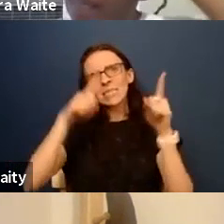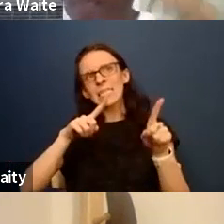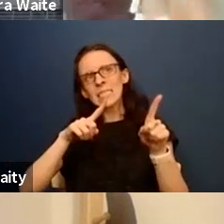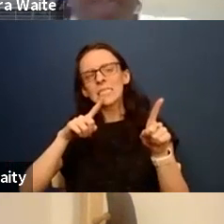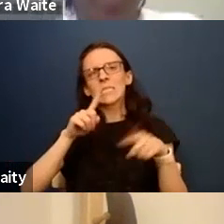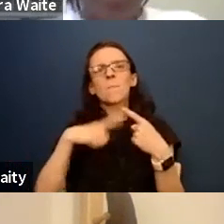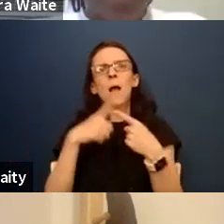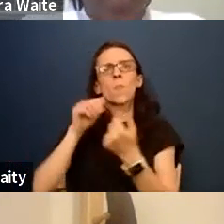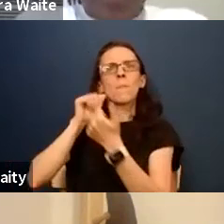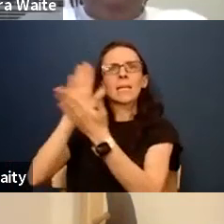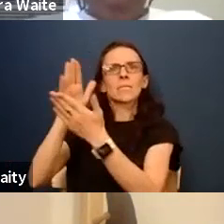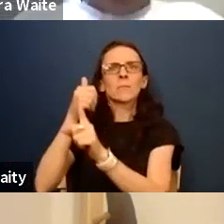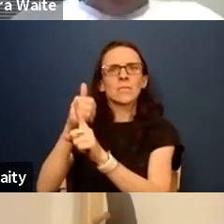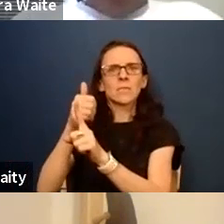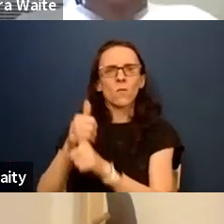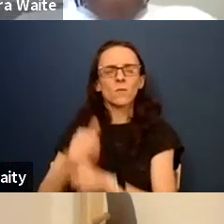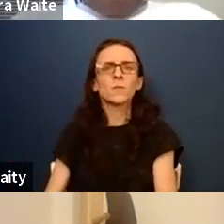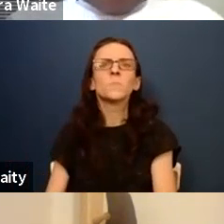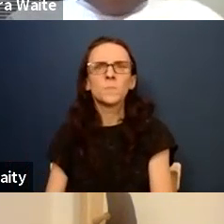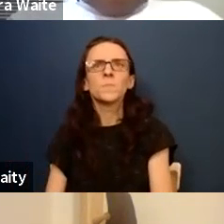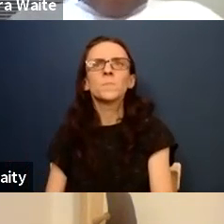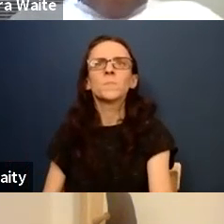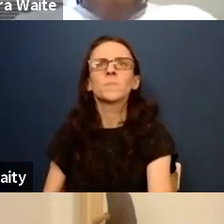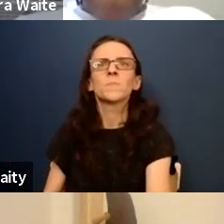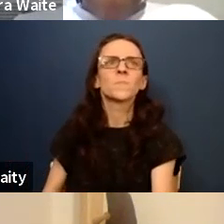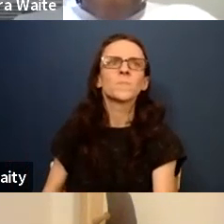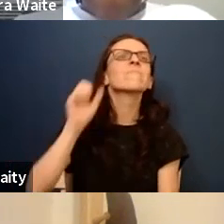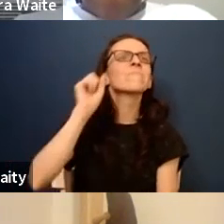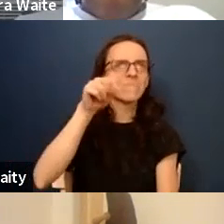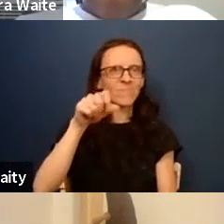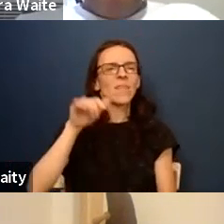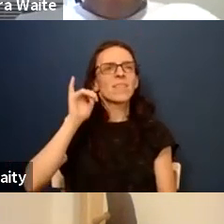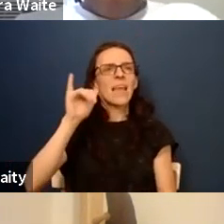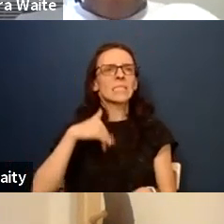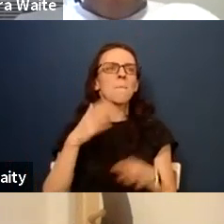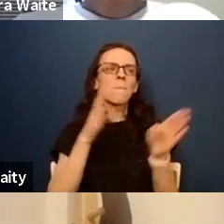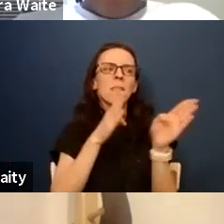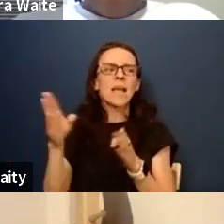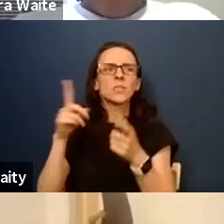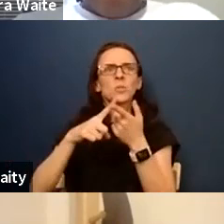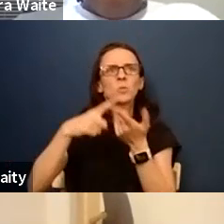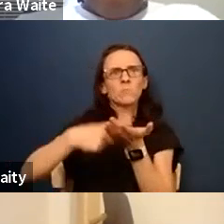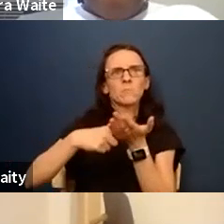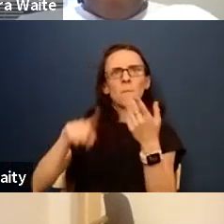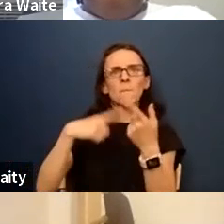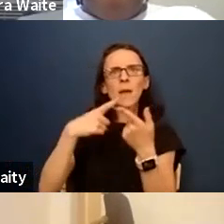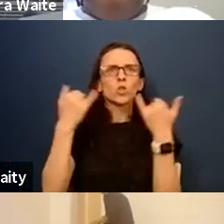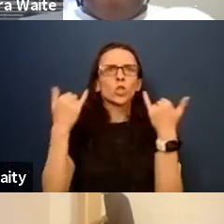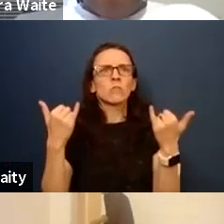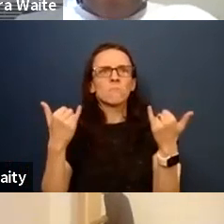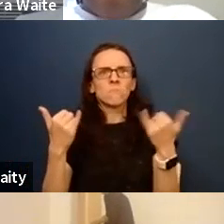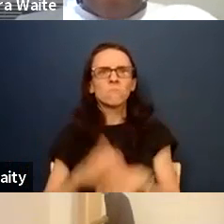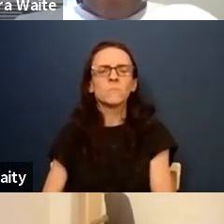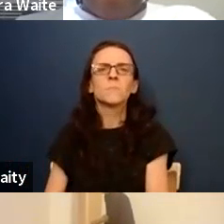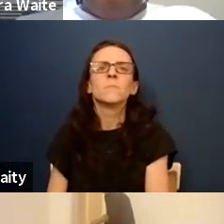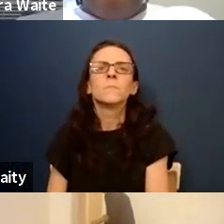mechanism itself. Correct. That's where I was going to, in terms of kind of where we are. Okay.